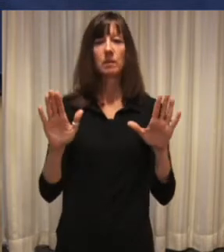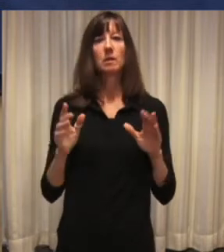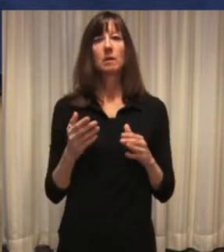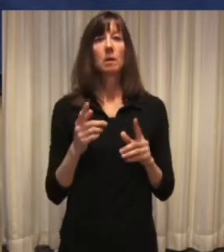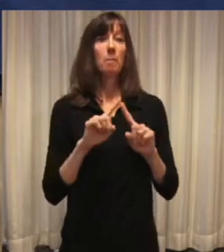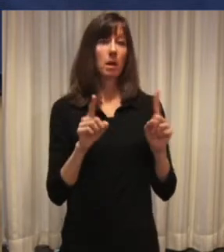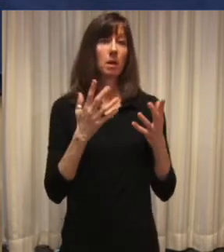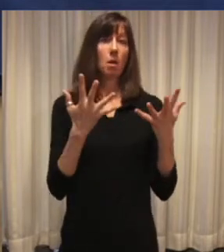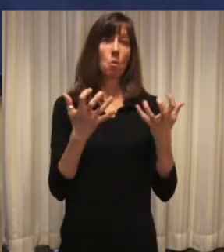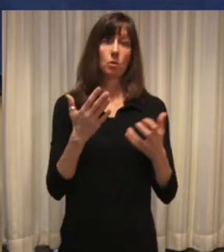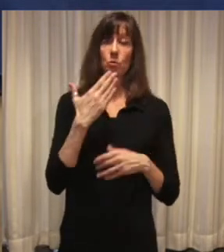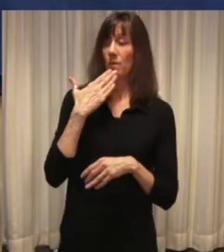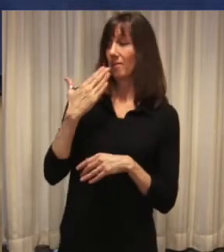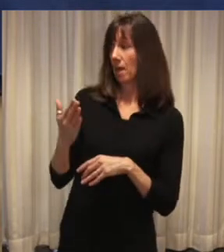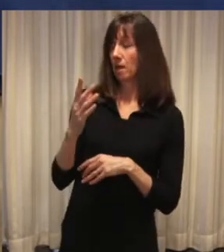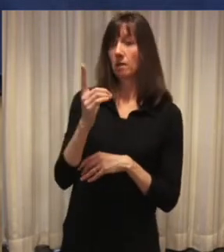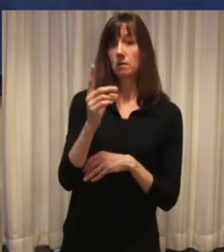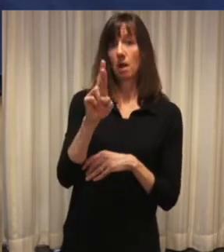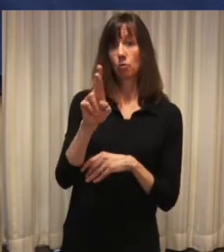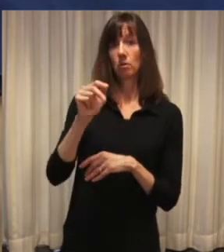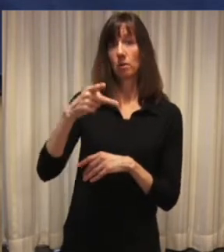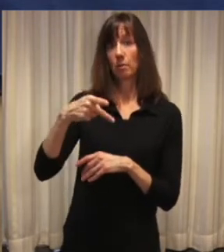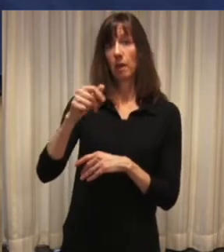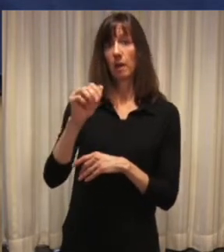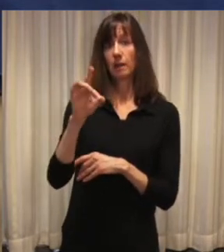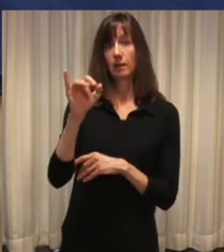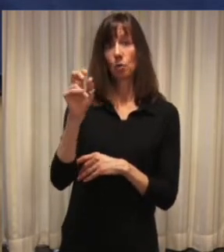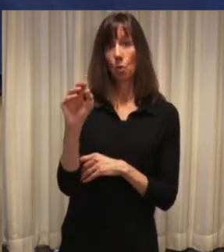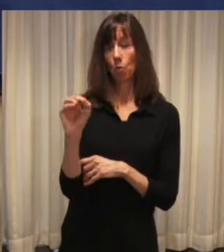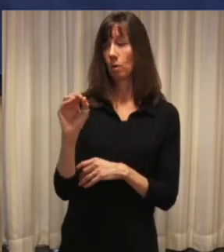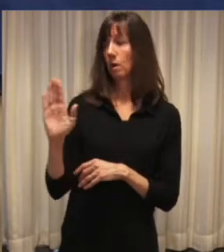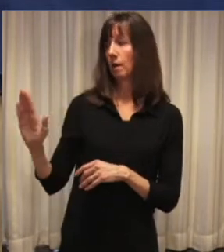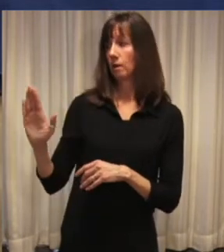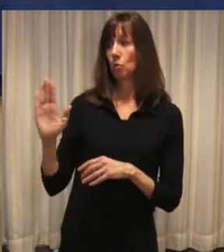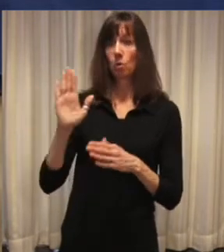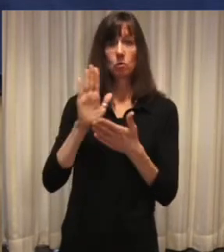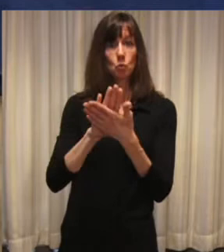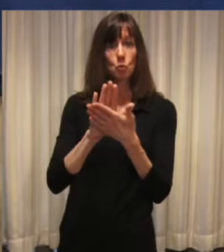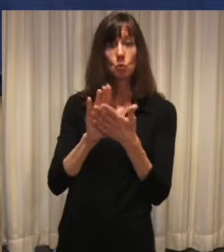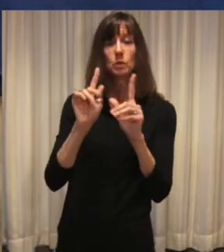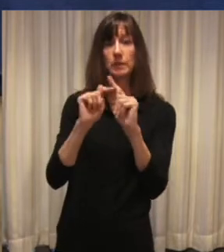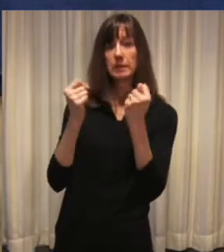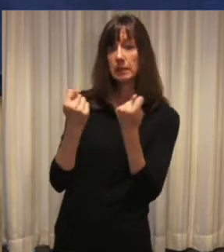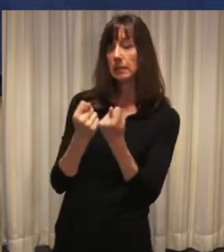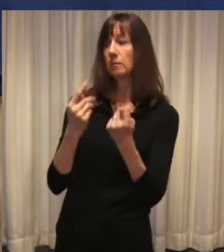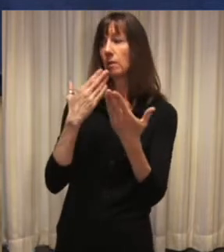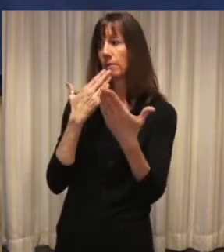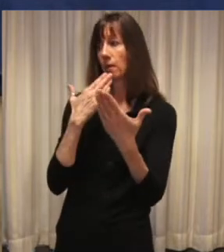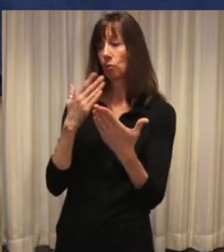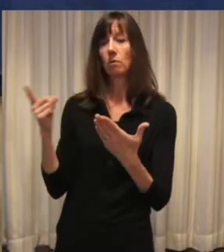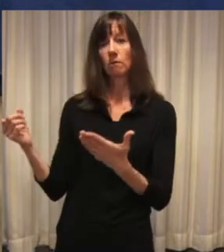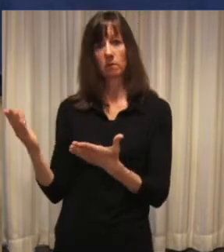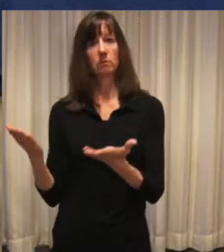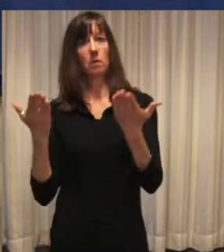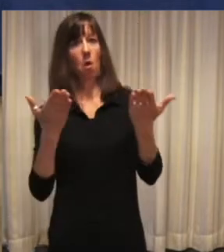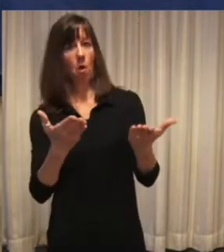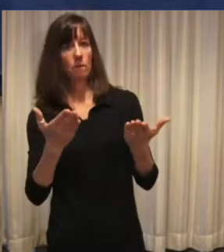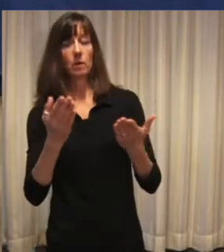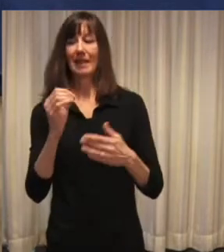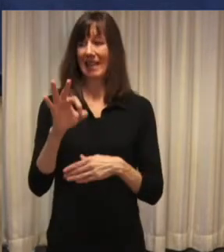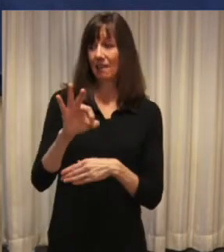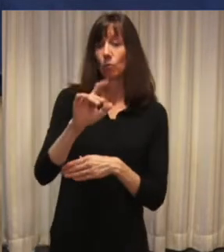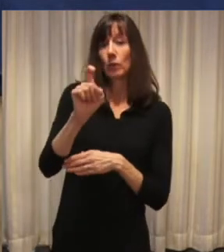for stepping up for our community in this way. if and when we do need to use the